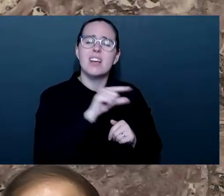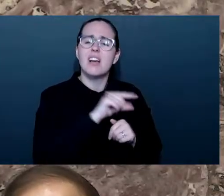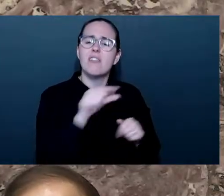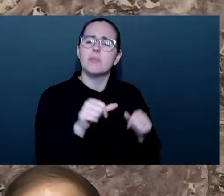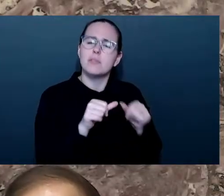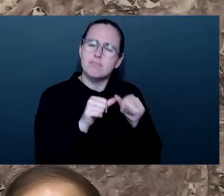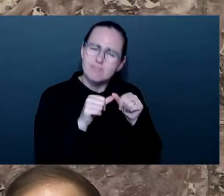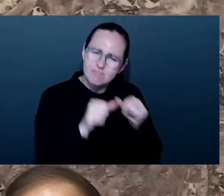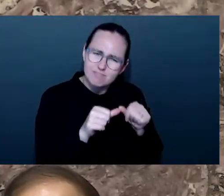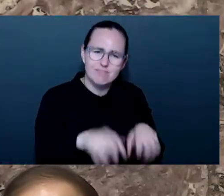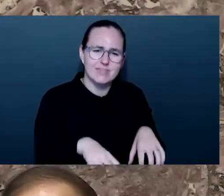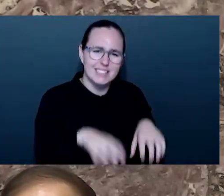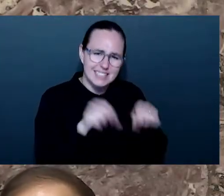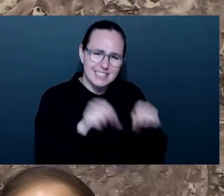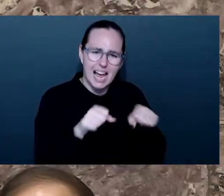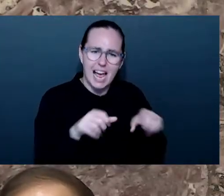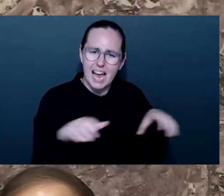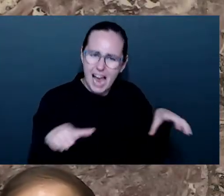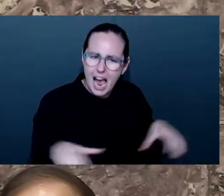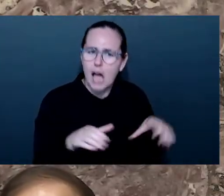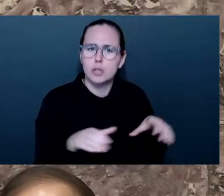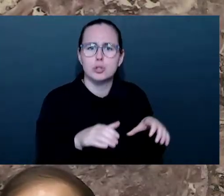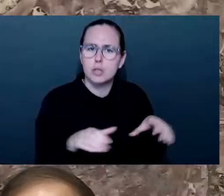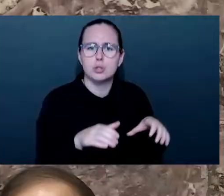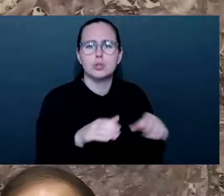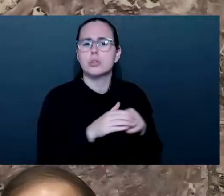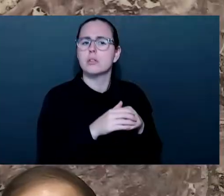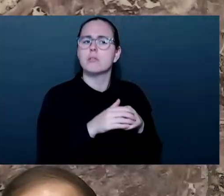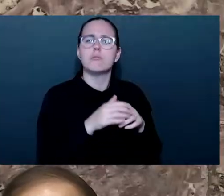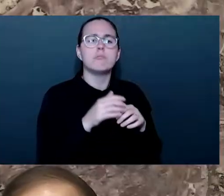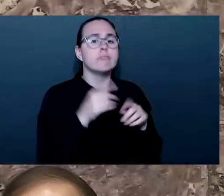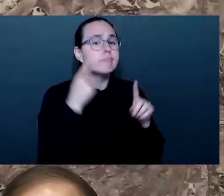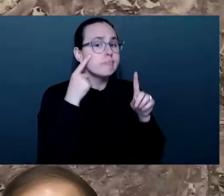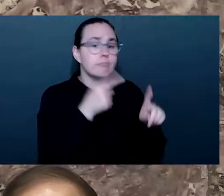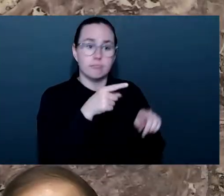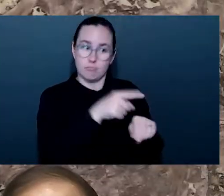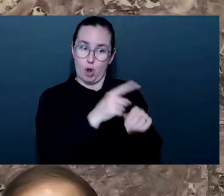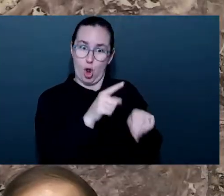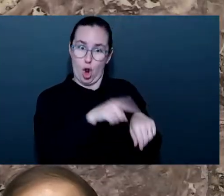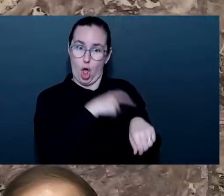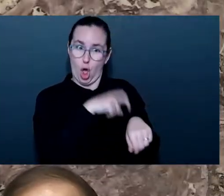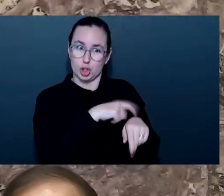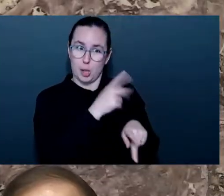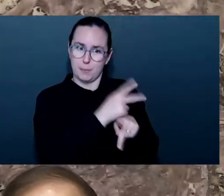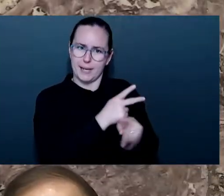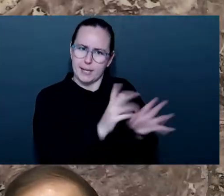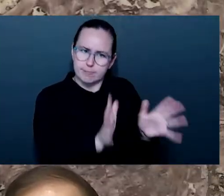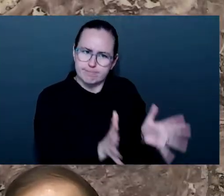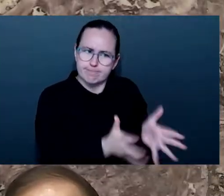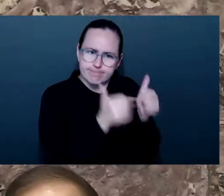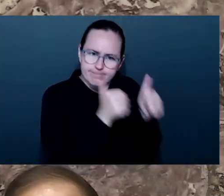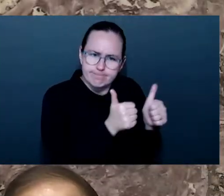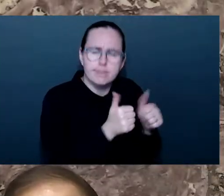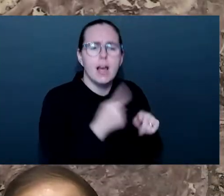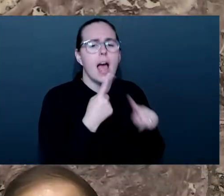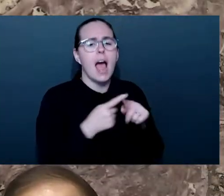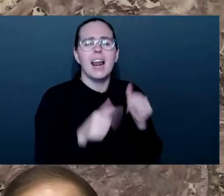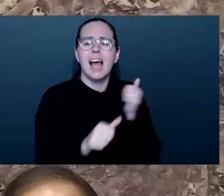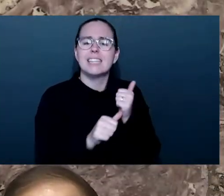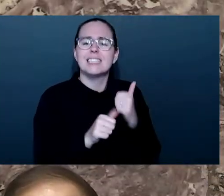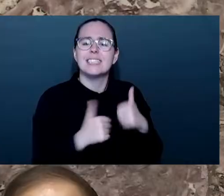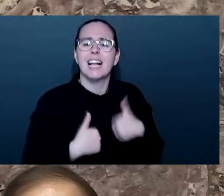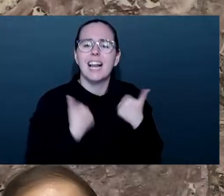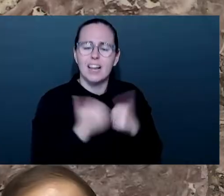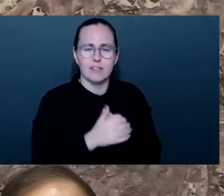and assisted living in the province by taking multiple tactics here, Mr. Speaker, including growing the workforce